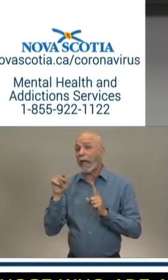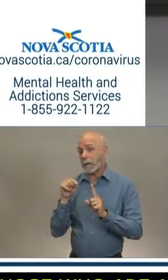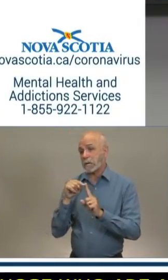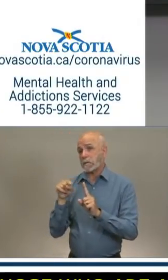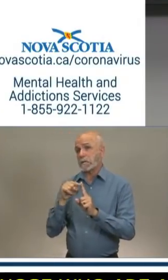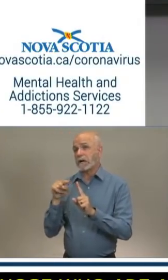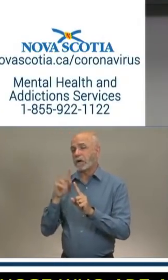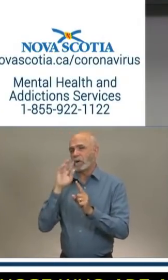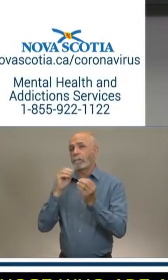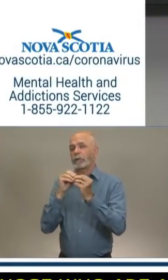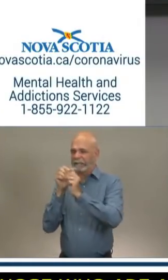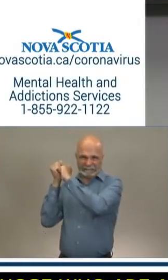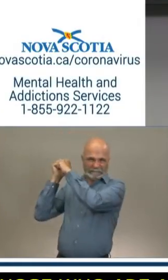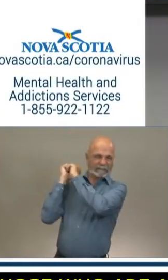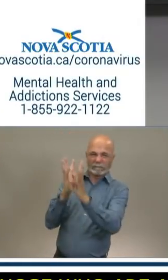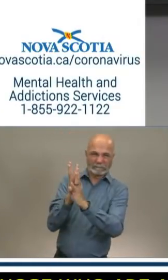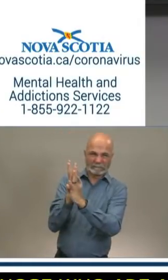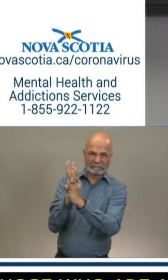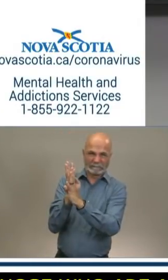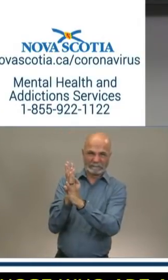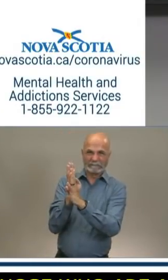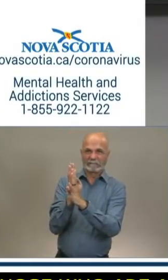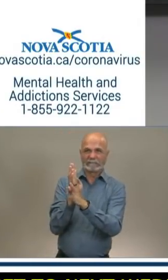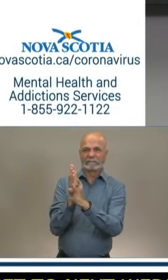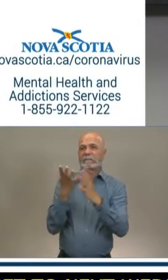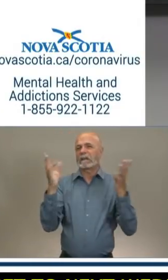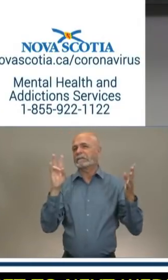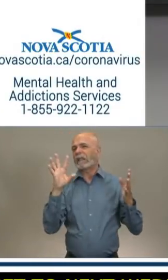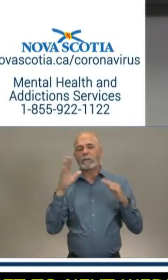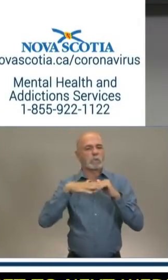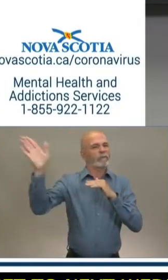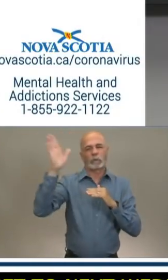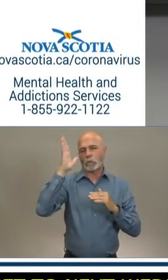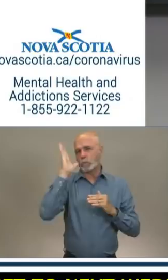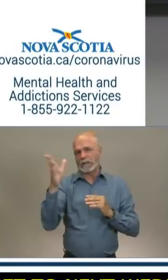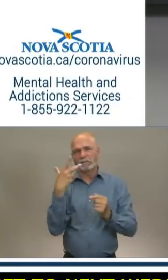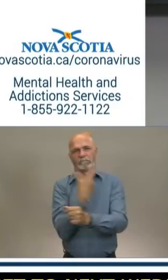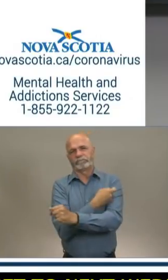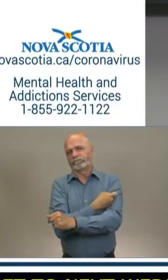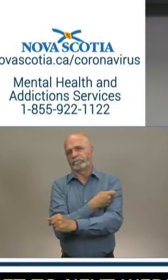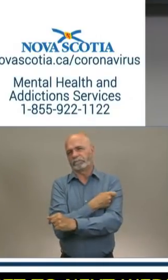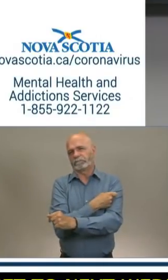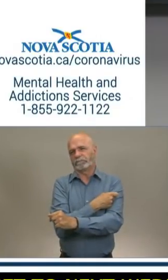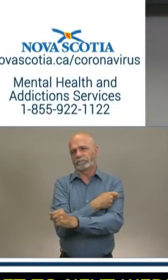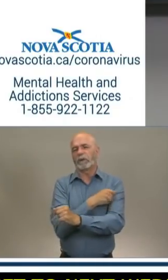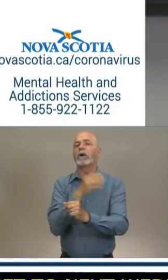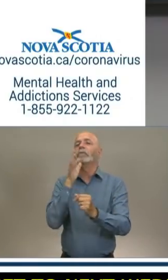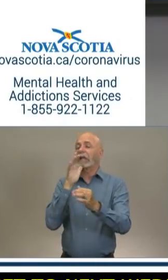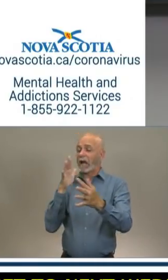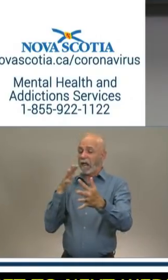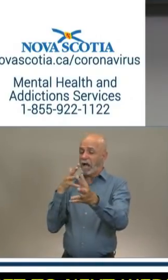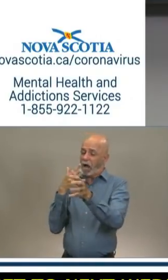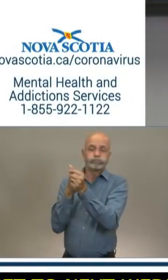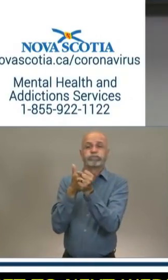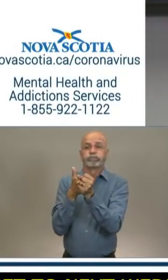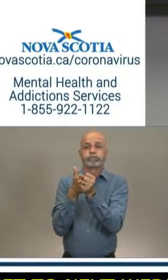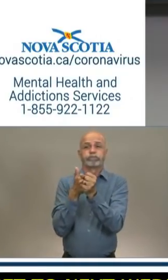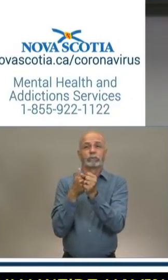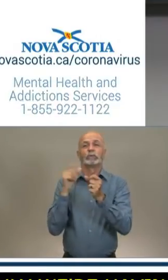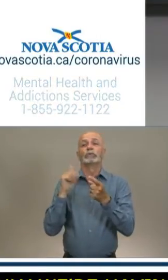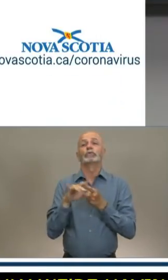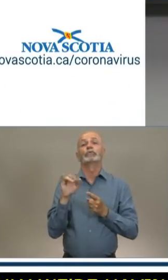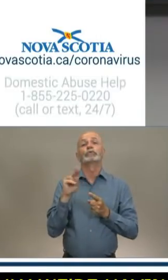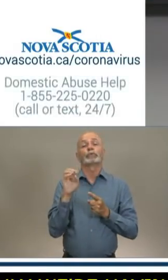increases in our coverage rates for this 65 and above. So it puts us in a position on the 30th to be able to take